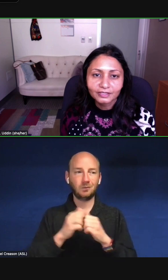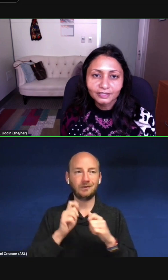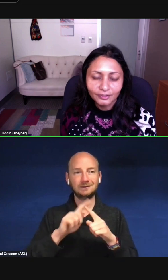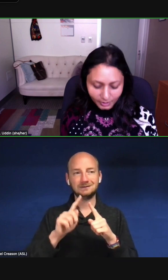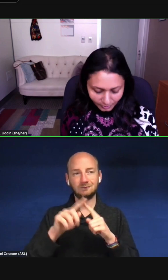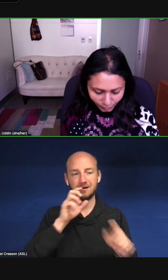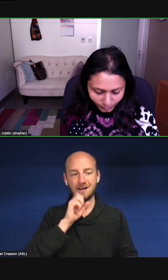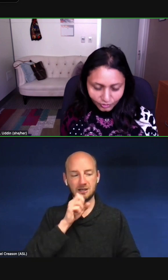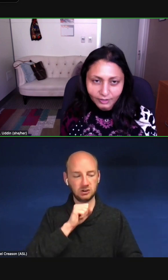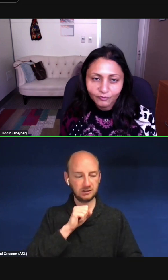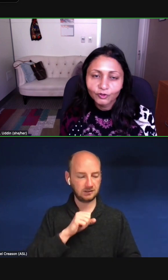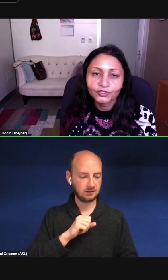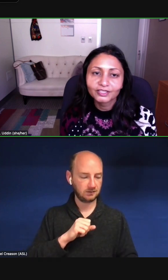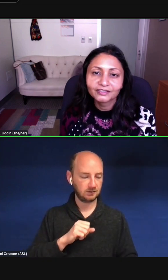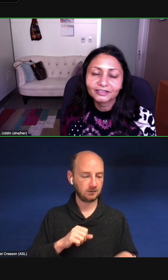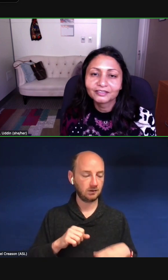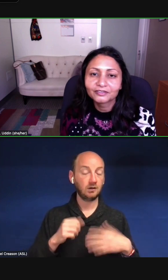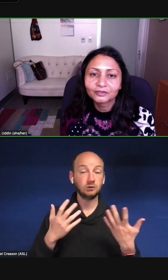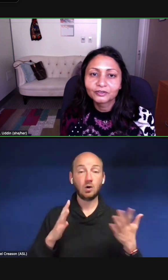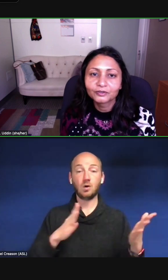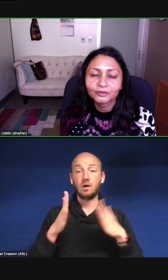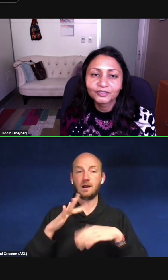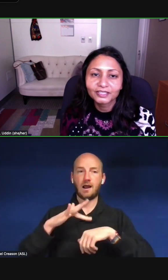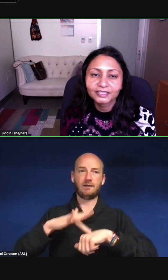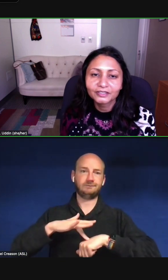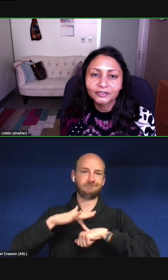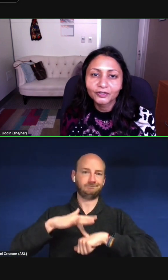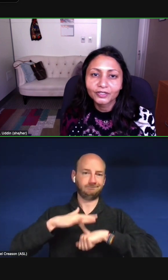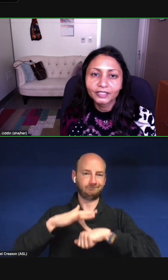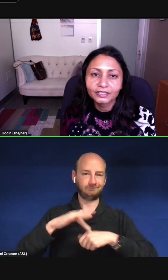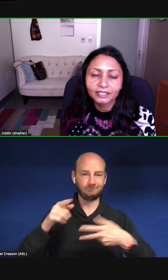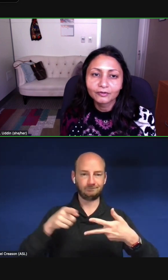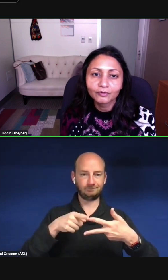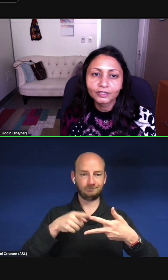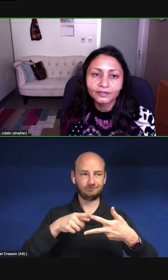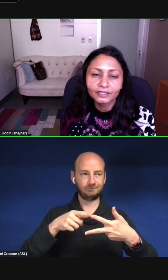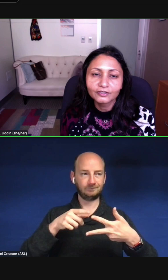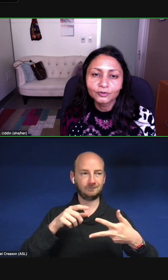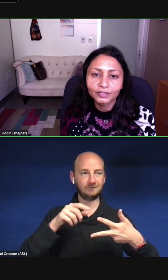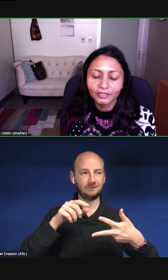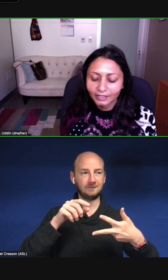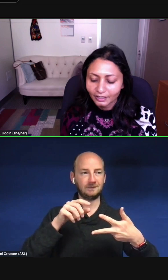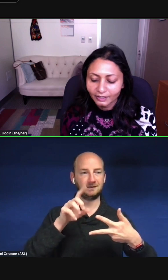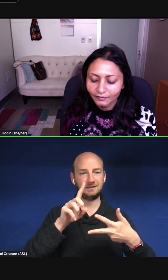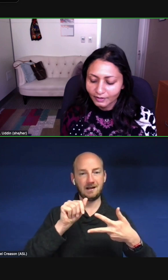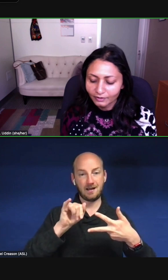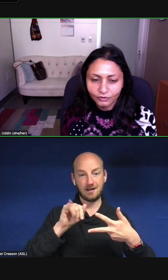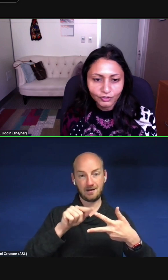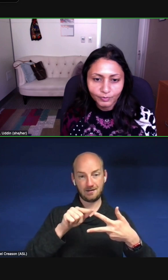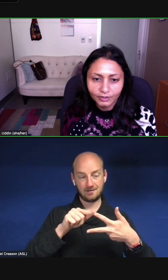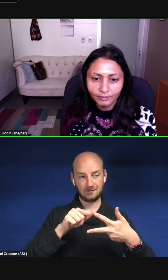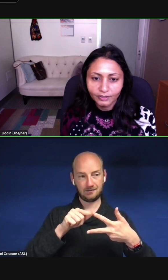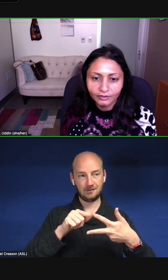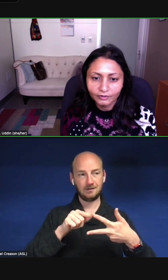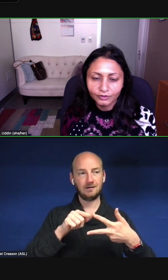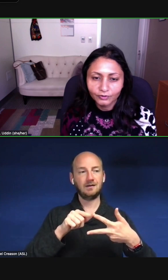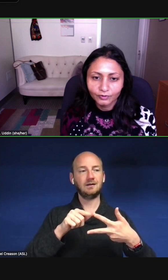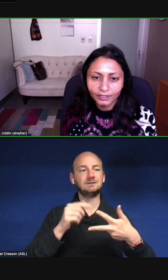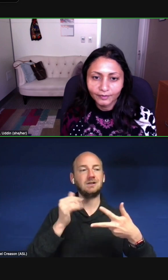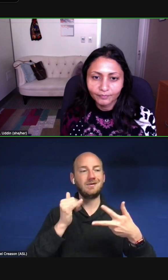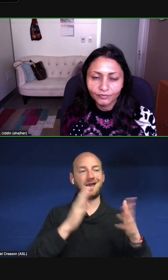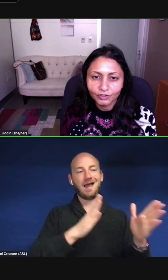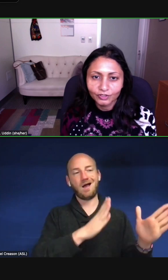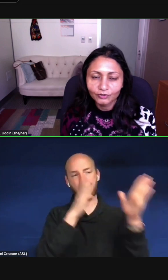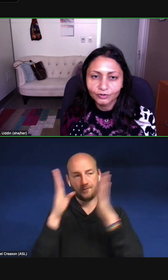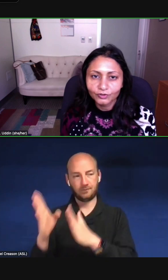So since I spent so much time focusing on the insular cortex here and what I think it's doing, I think I'll just spend a minute or